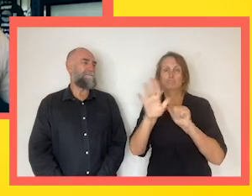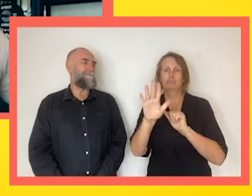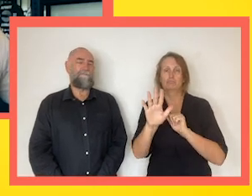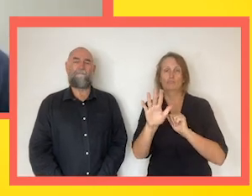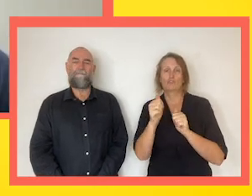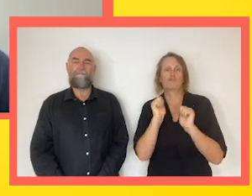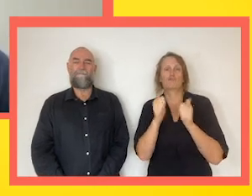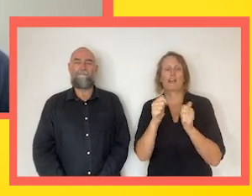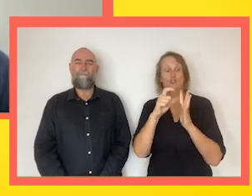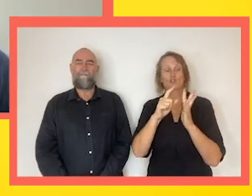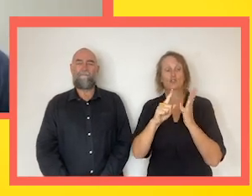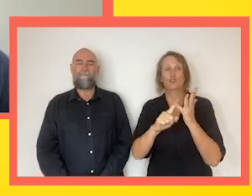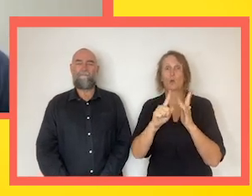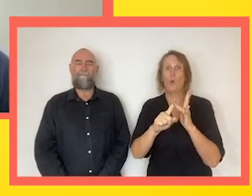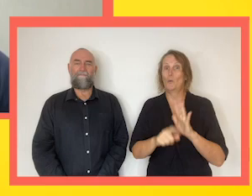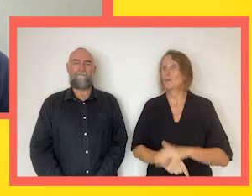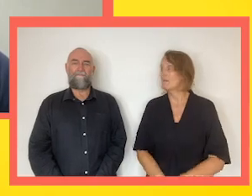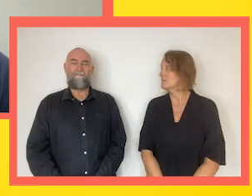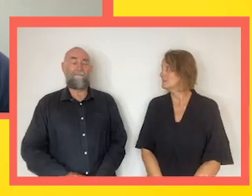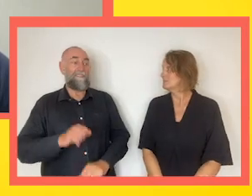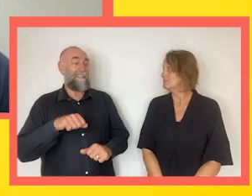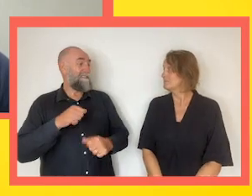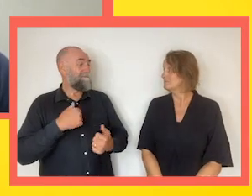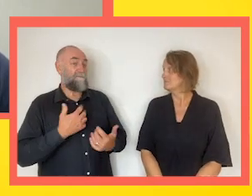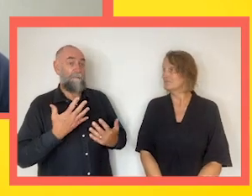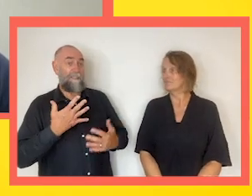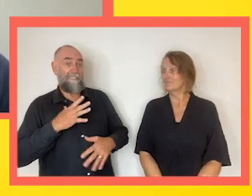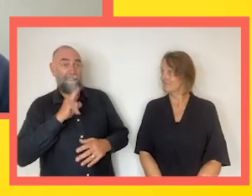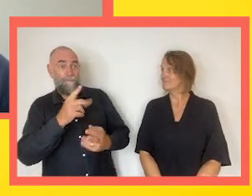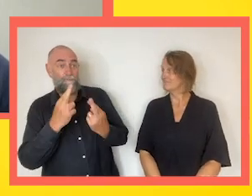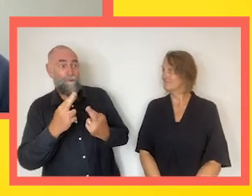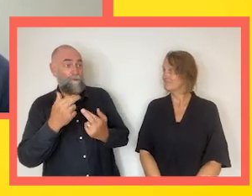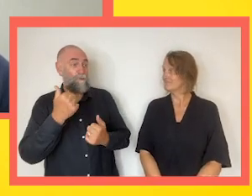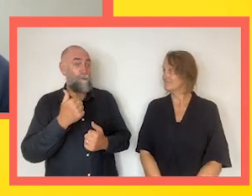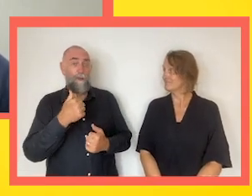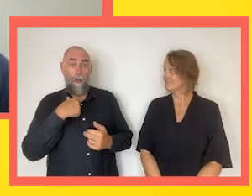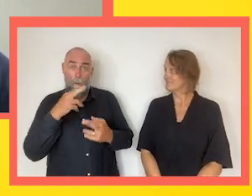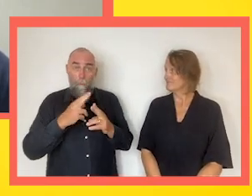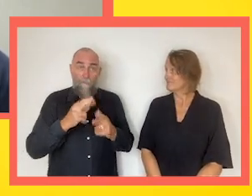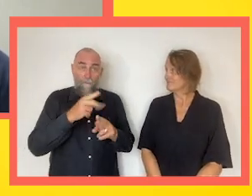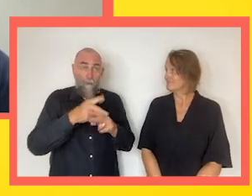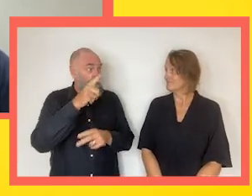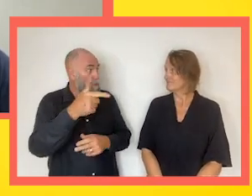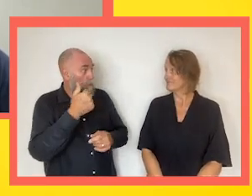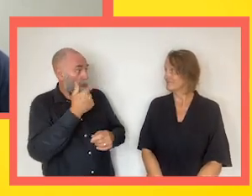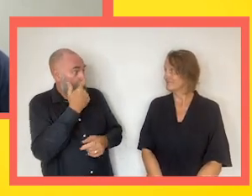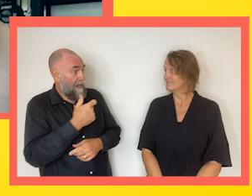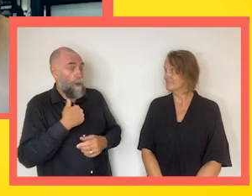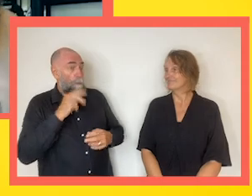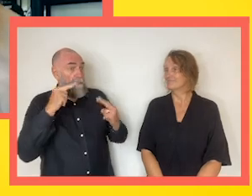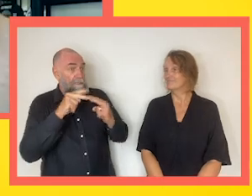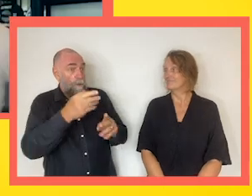duo. Riley, well, I think we wish you good luck. When are we seeing you before you go to the qualification?